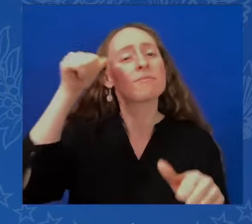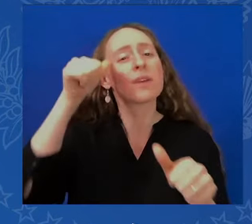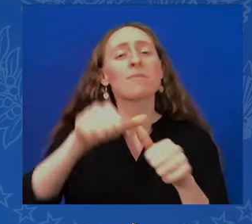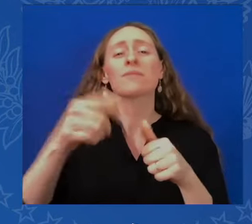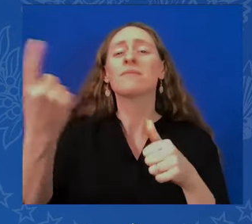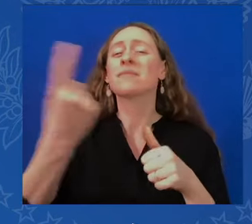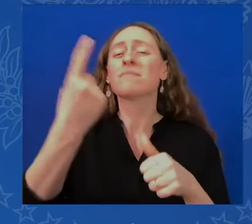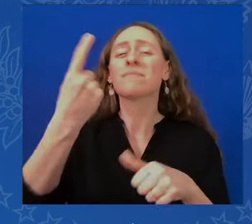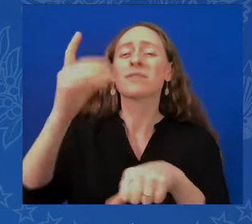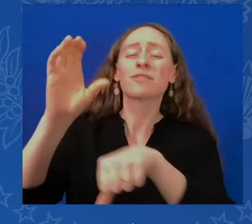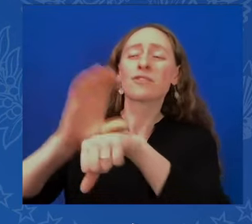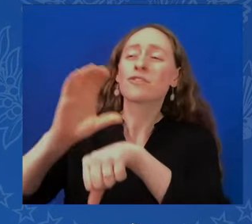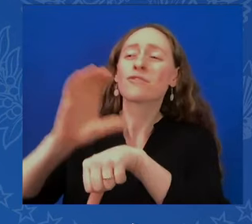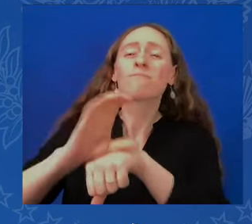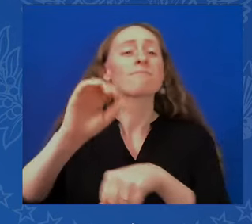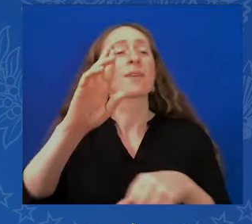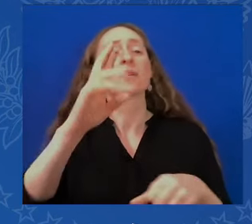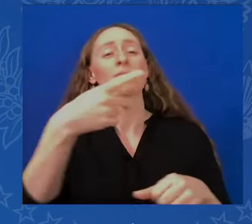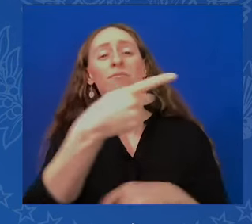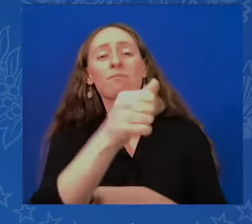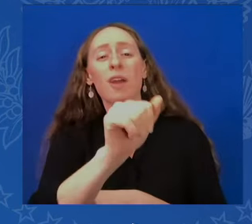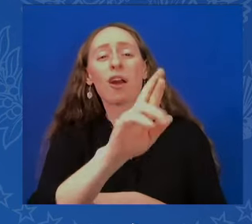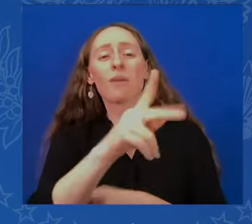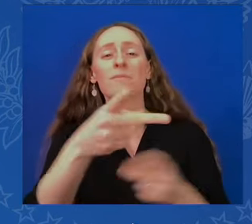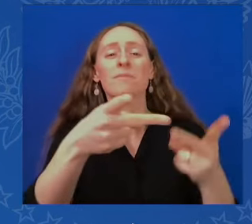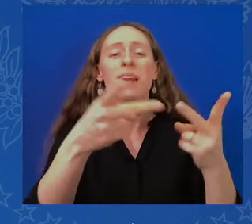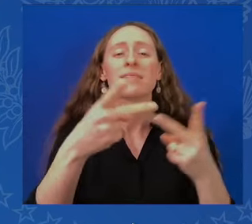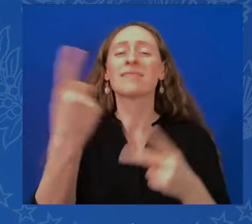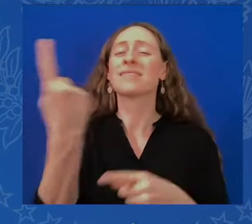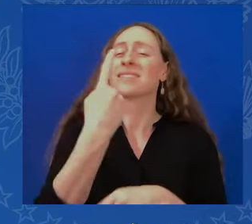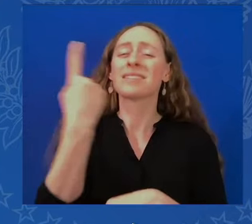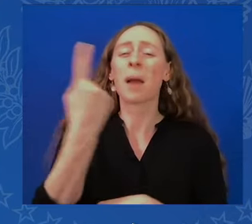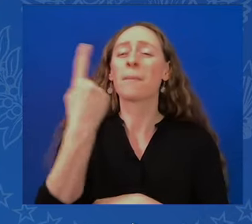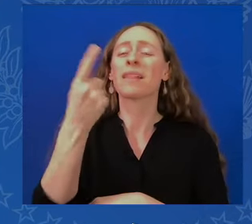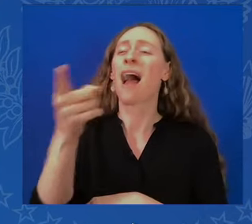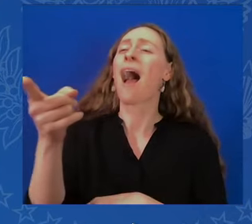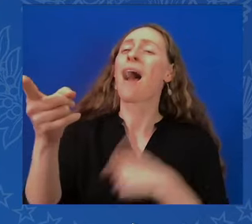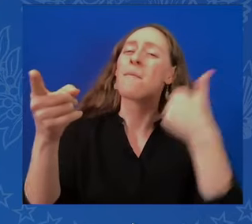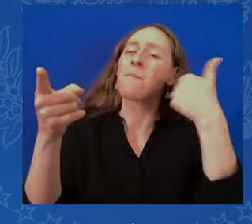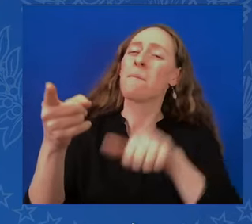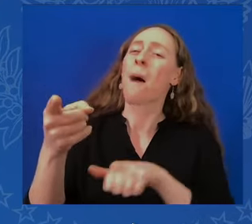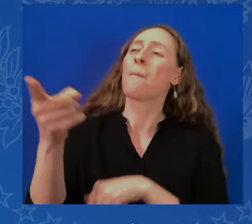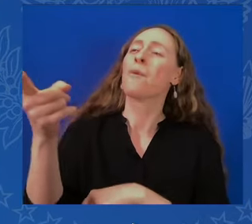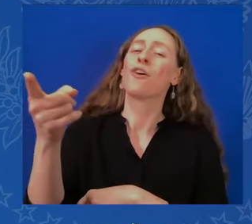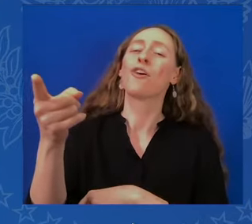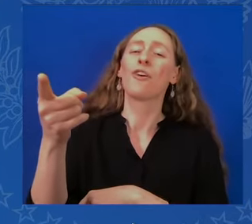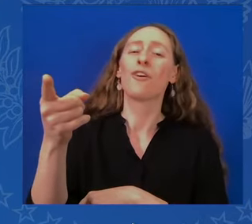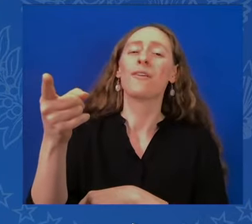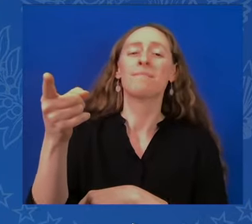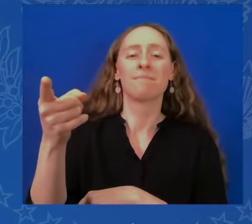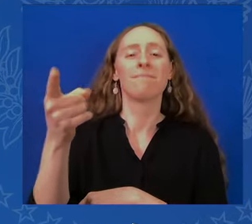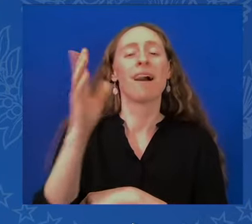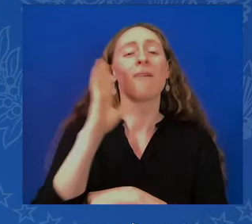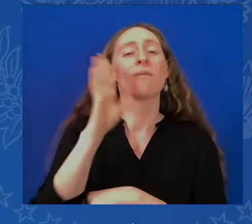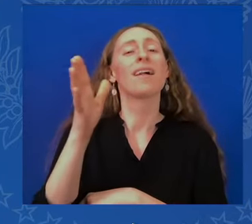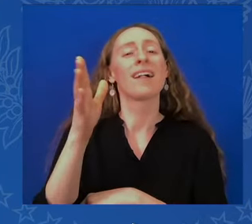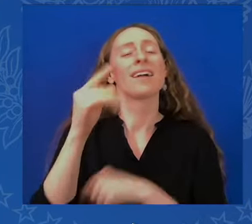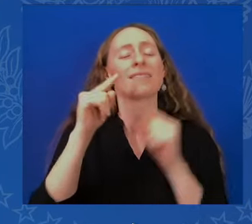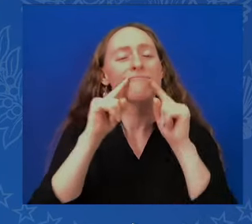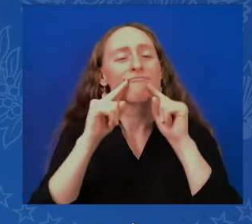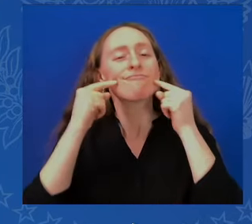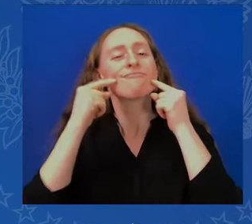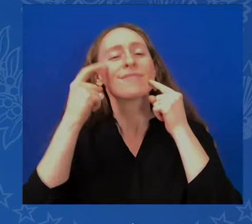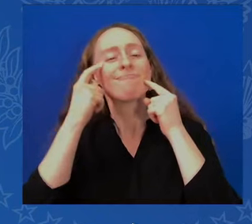a smile to your lips before it brings a tear to your eye. It's going to happen. It's going to take a while, but I promise you it will happen.